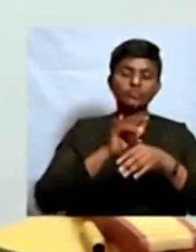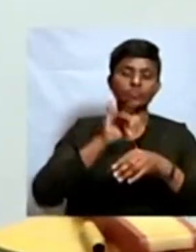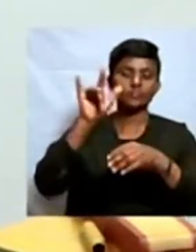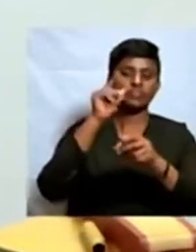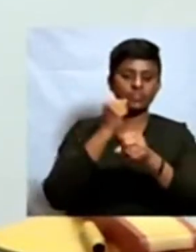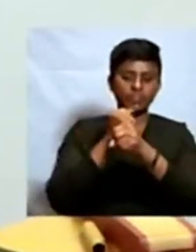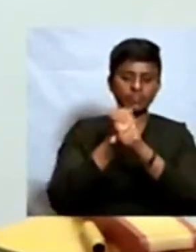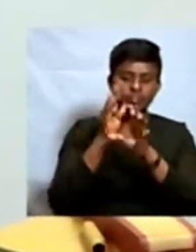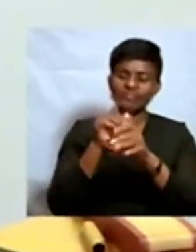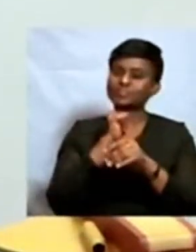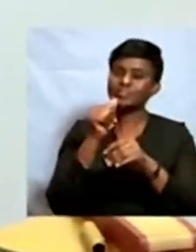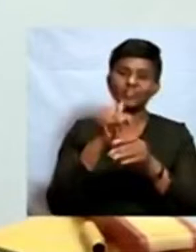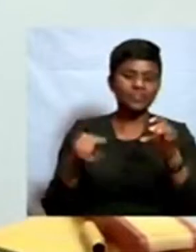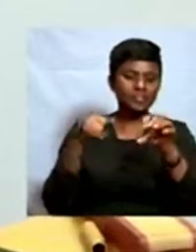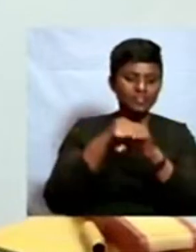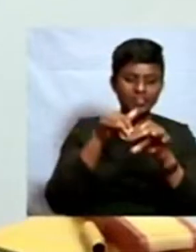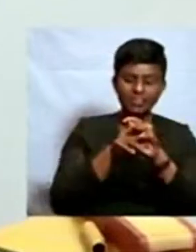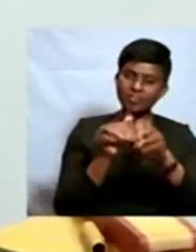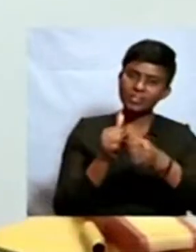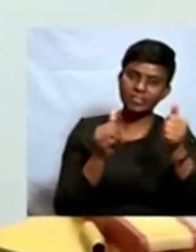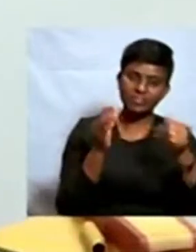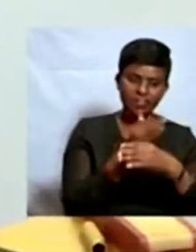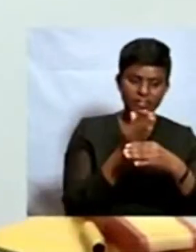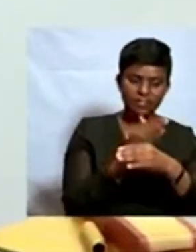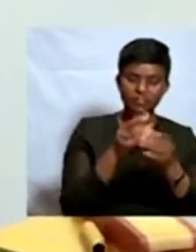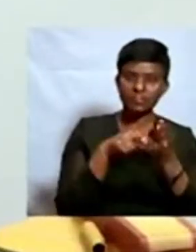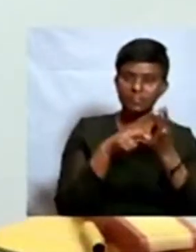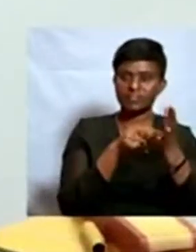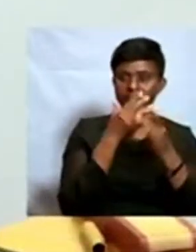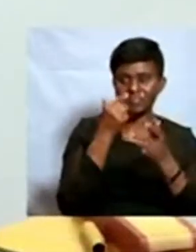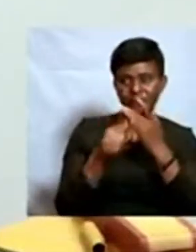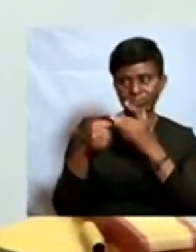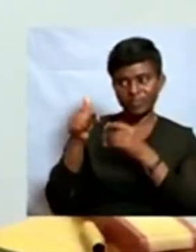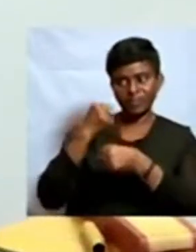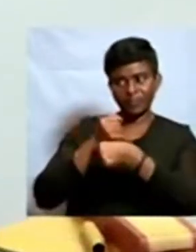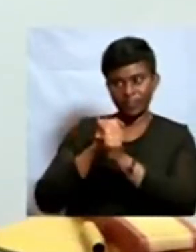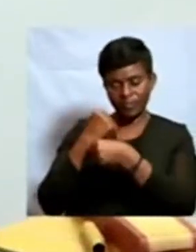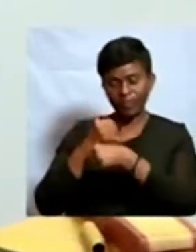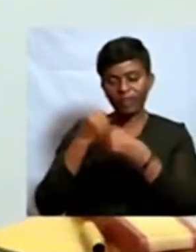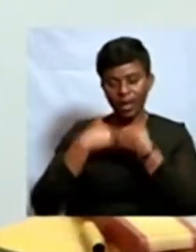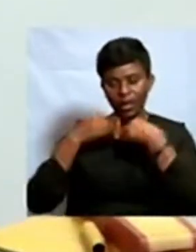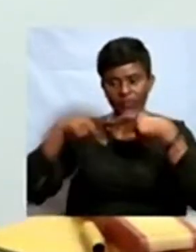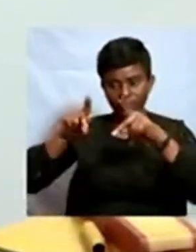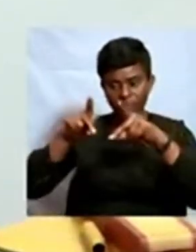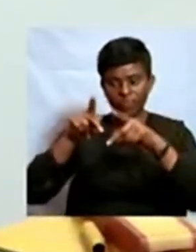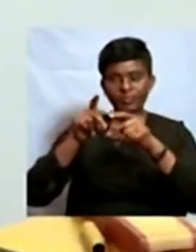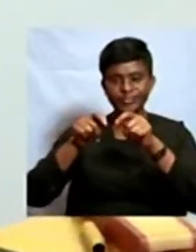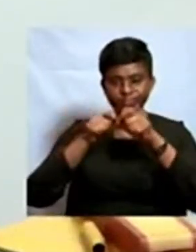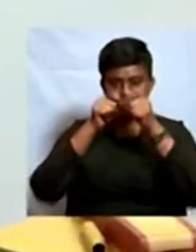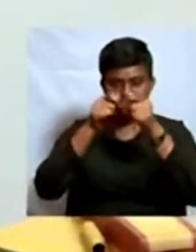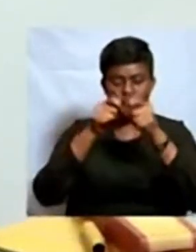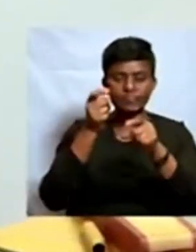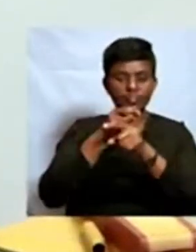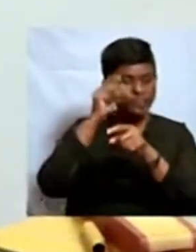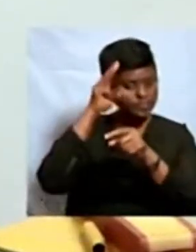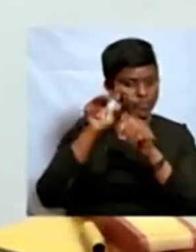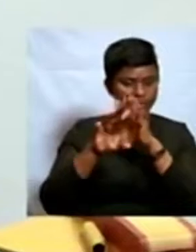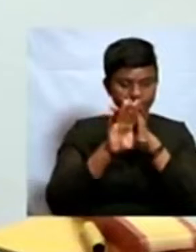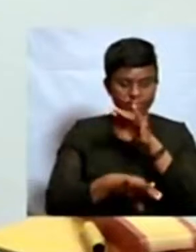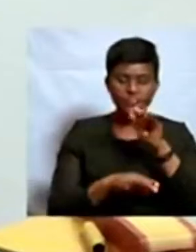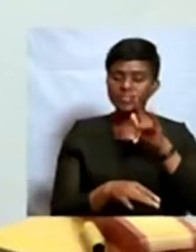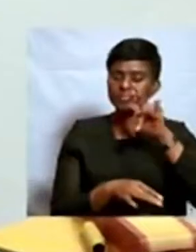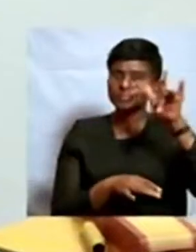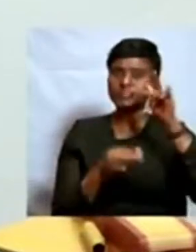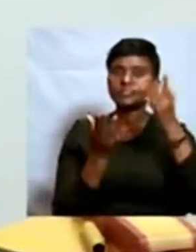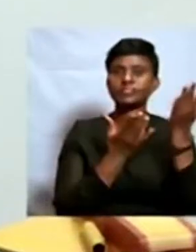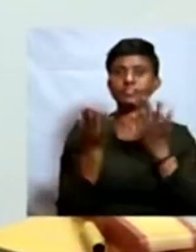not engage in any commercial transport unless the operator holds a permit issued by the minister under the Air